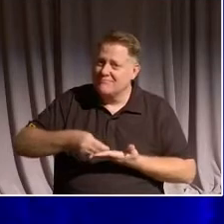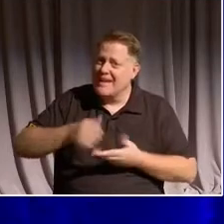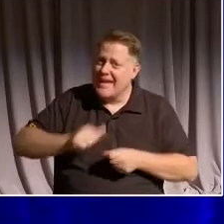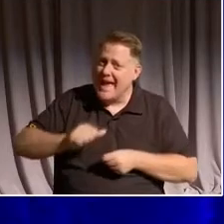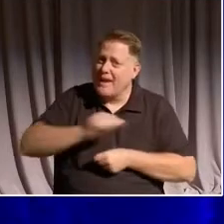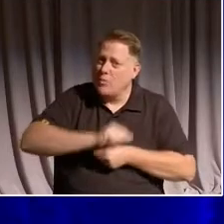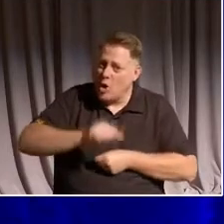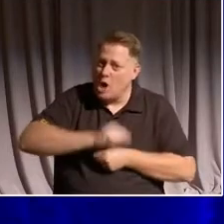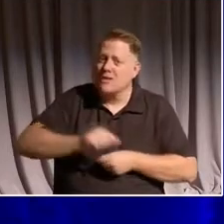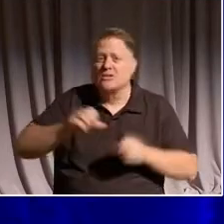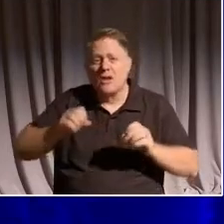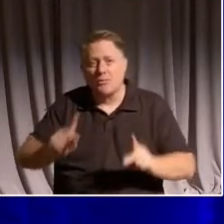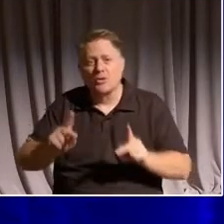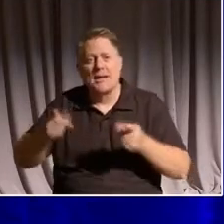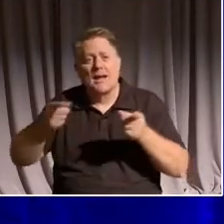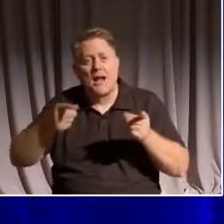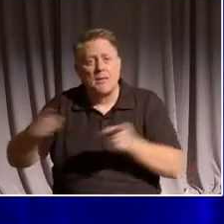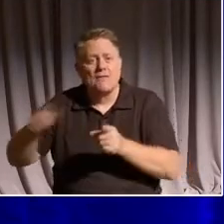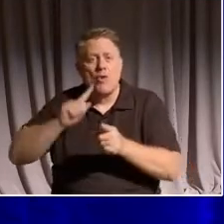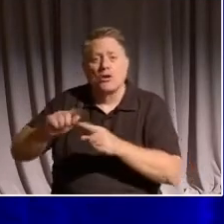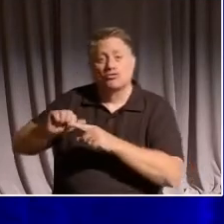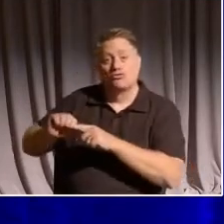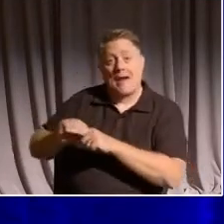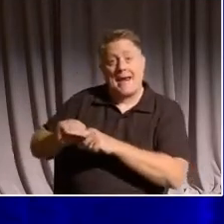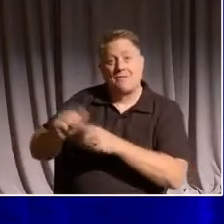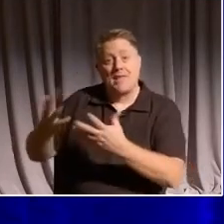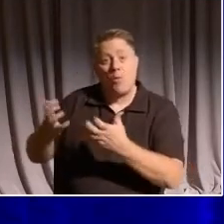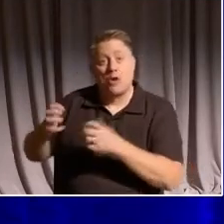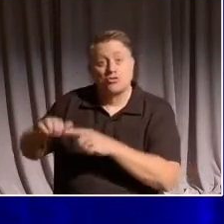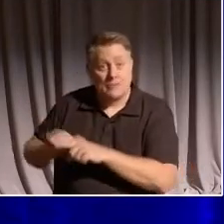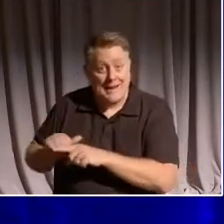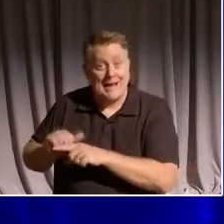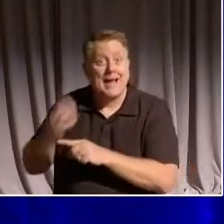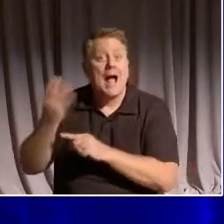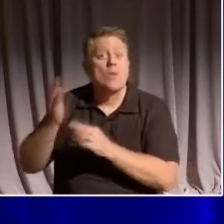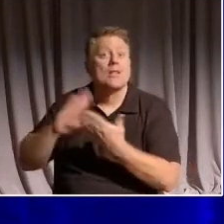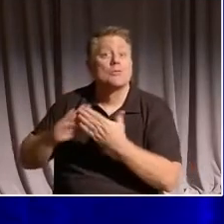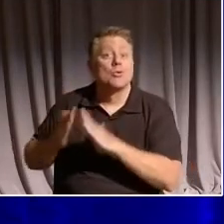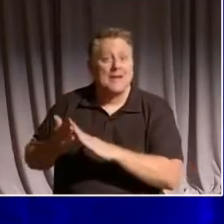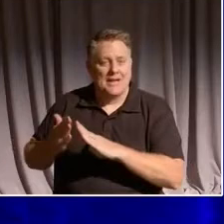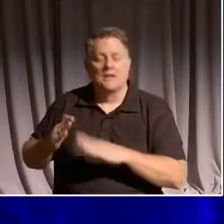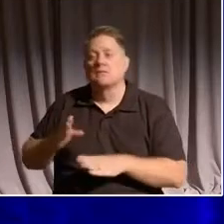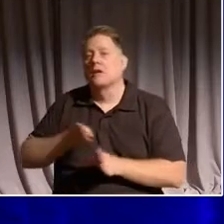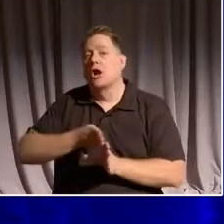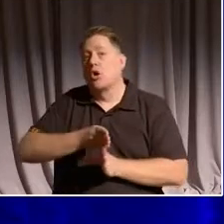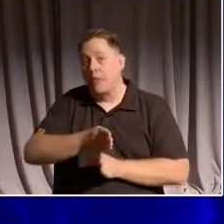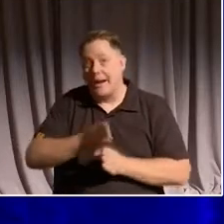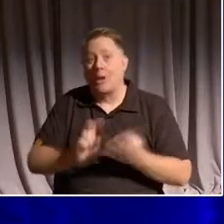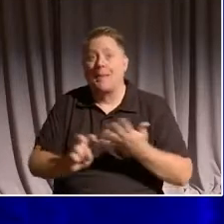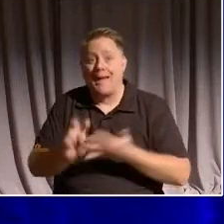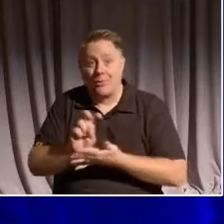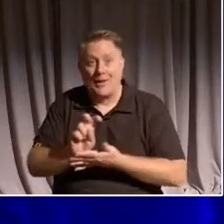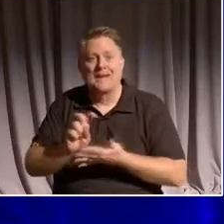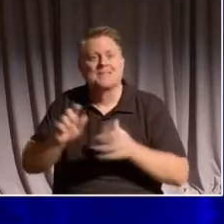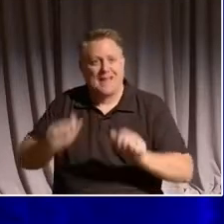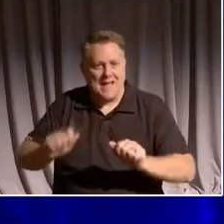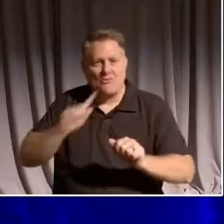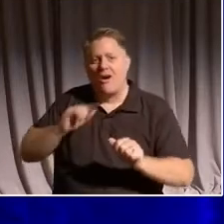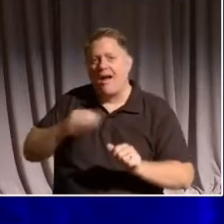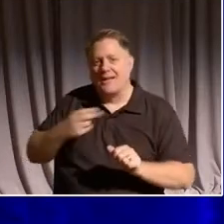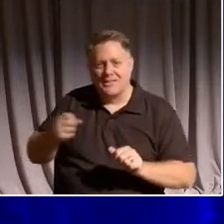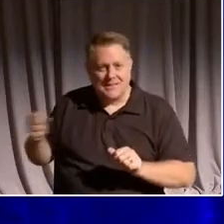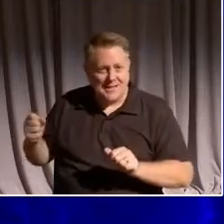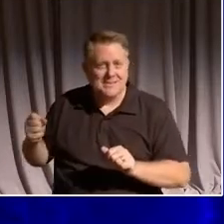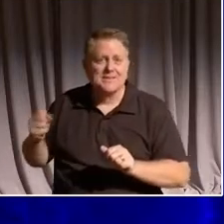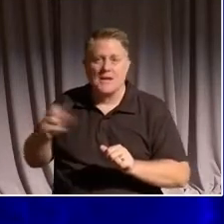an opportunity coming forward for training if they want training out in the community. Career Pathways is coming forward for